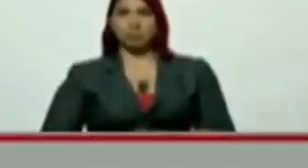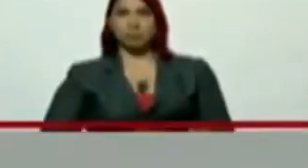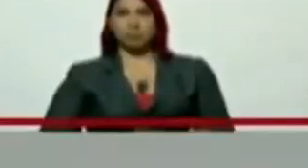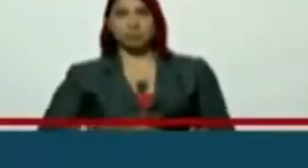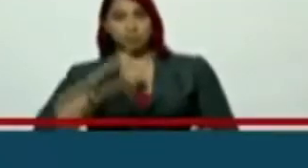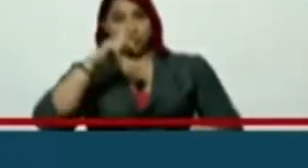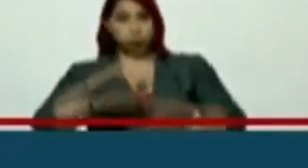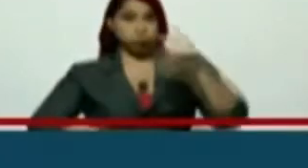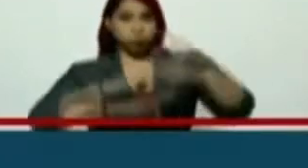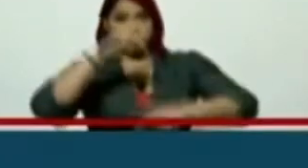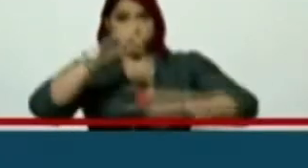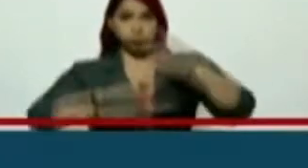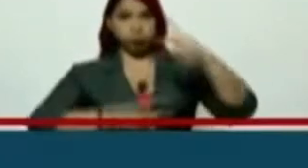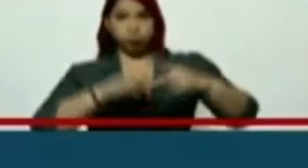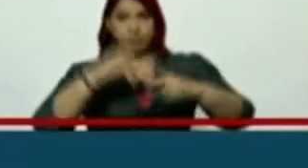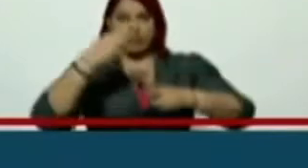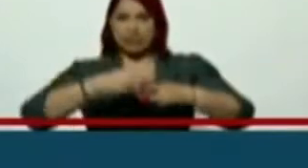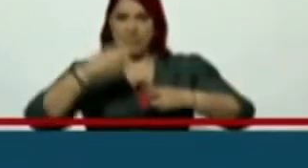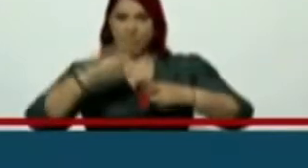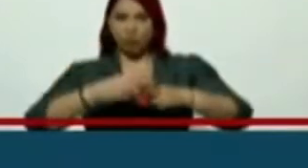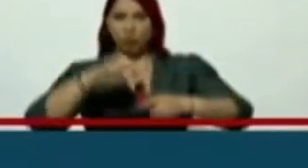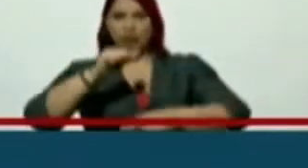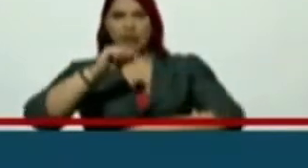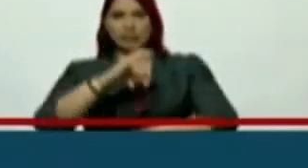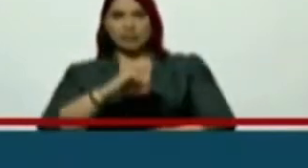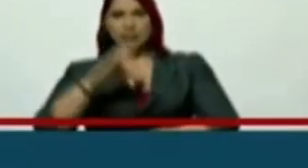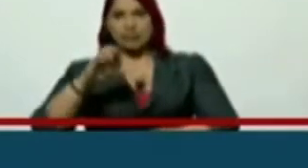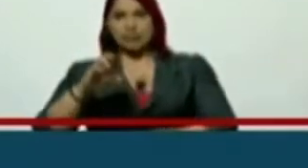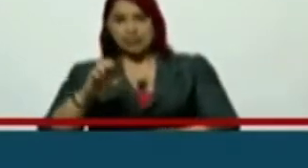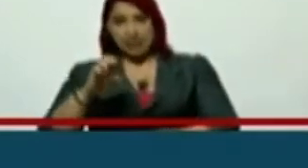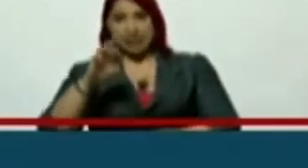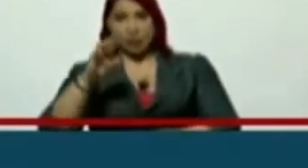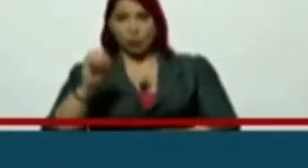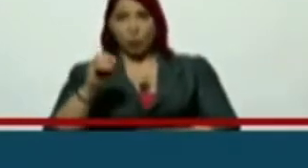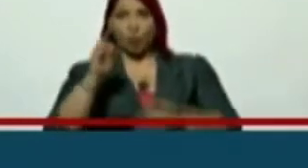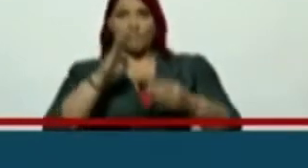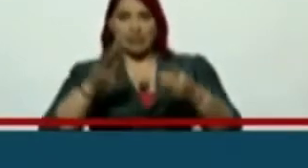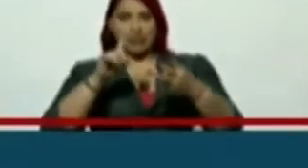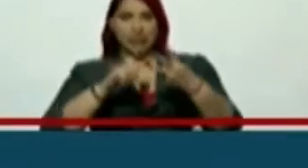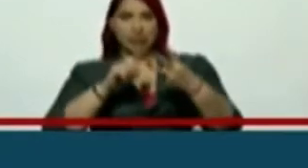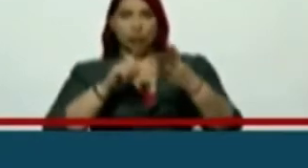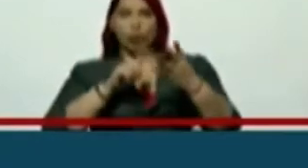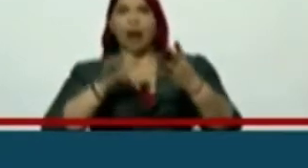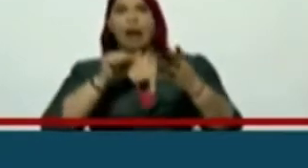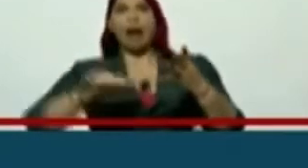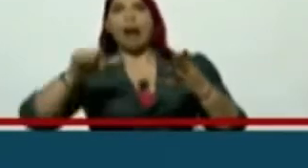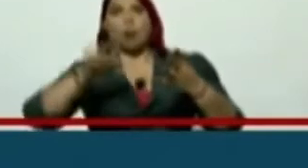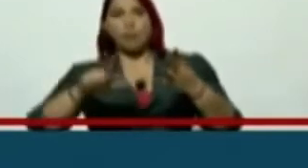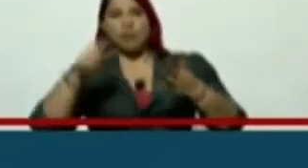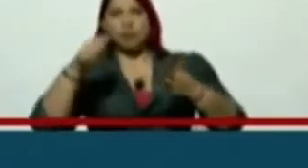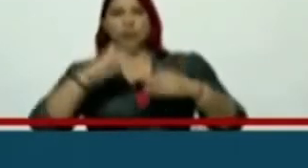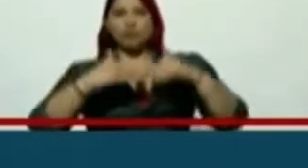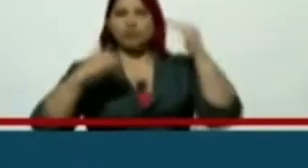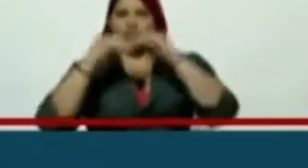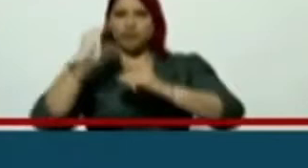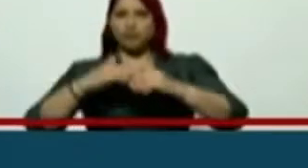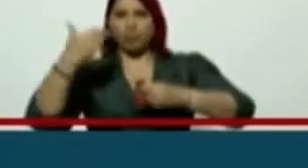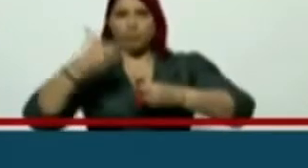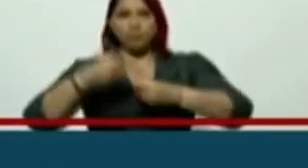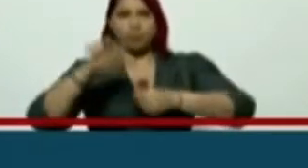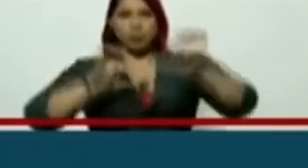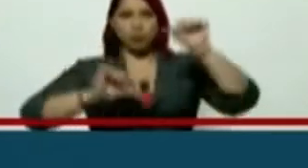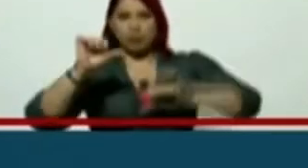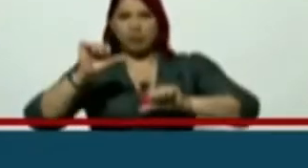To produce iron, steel, briquettes, aluminum, cement, petrochemicals, oil, gasoline, gas, a diverse